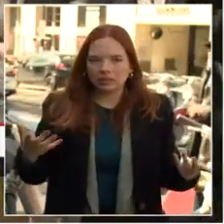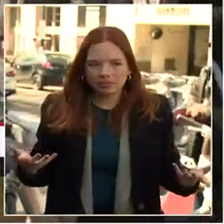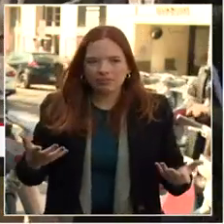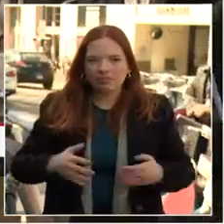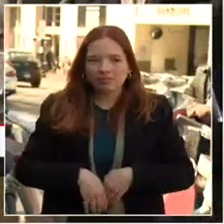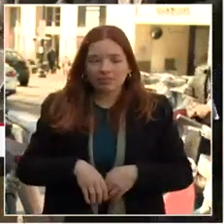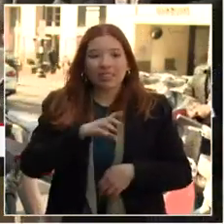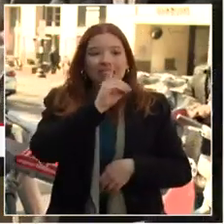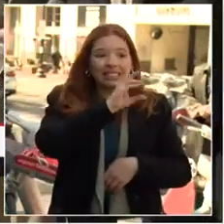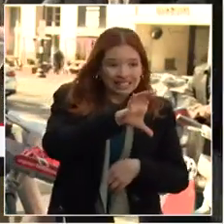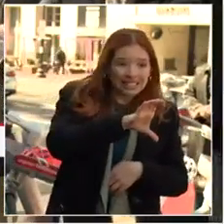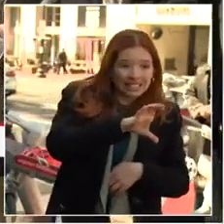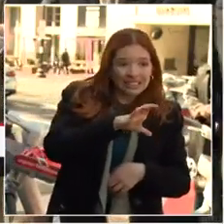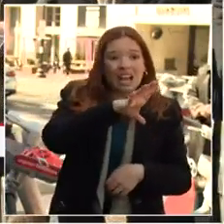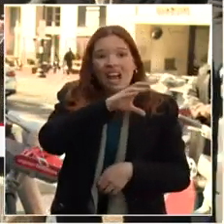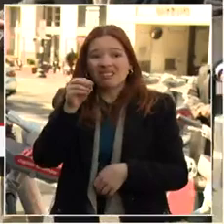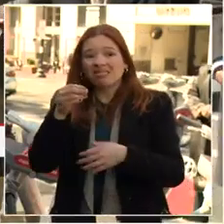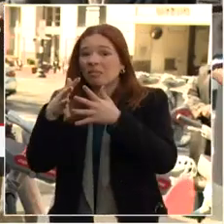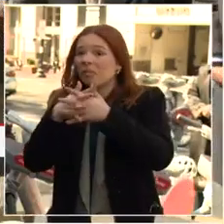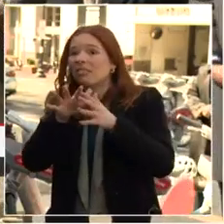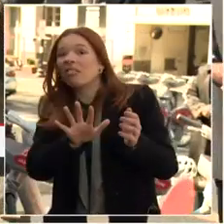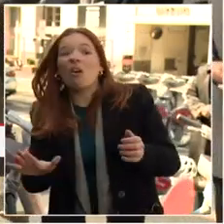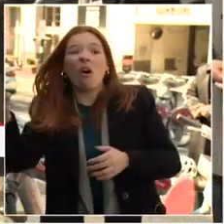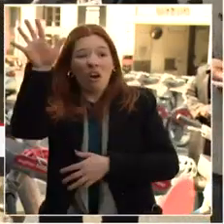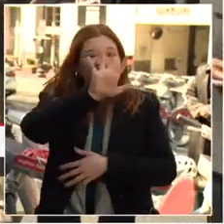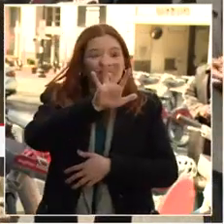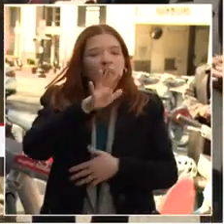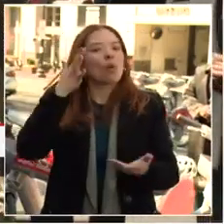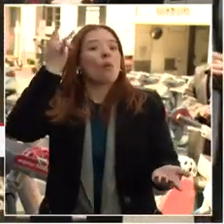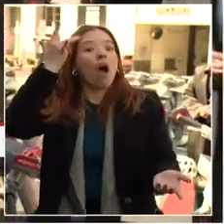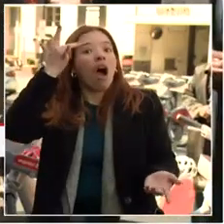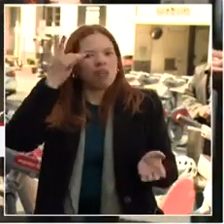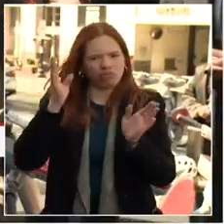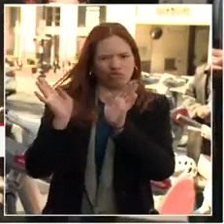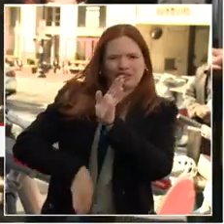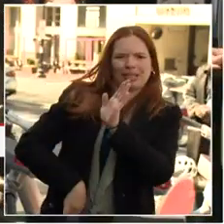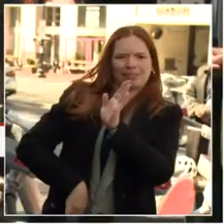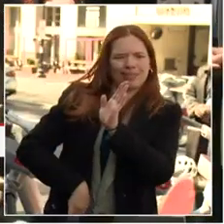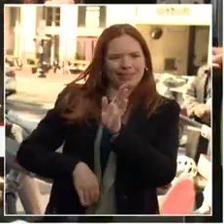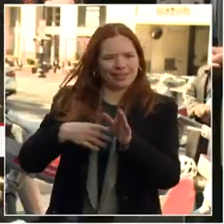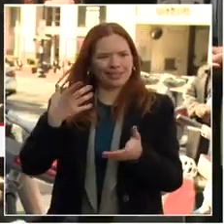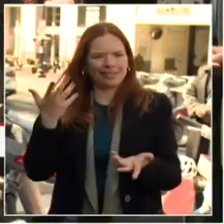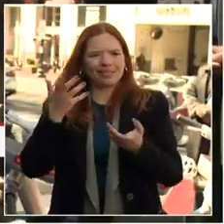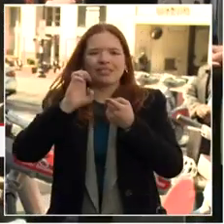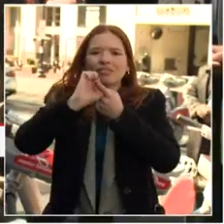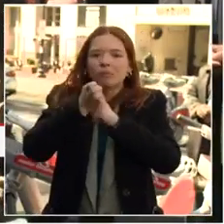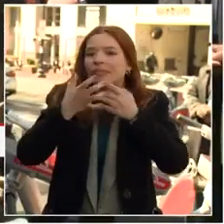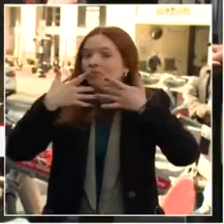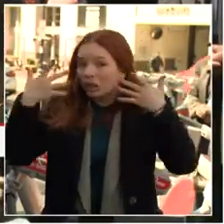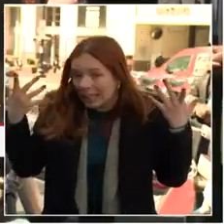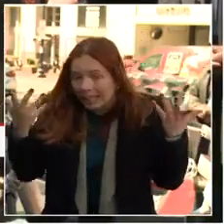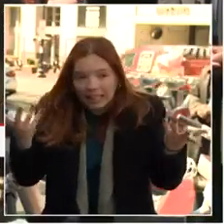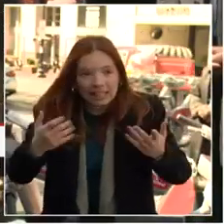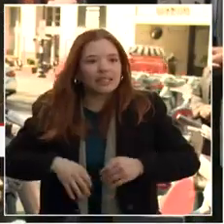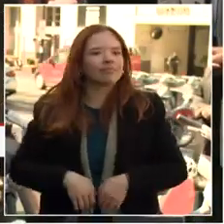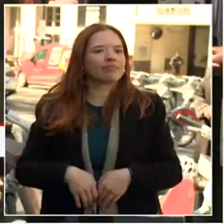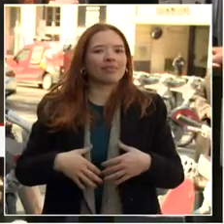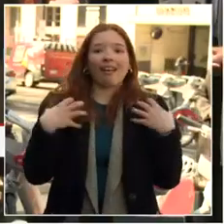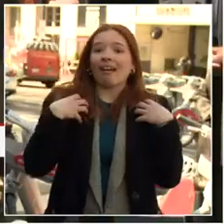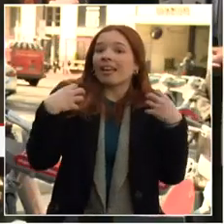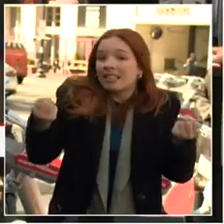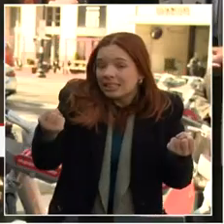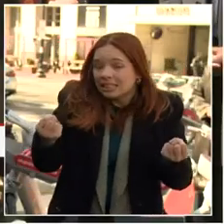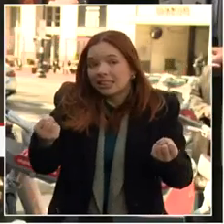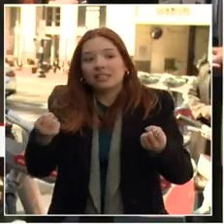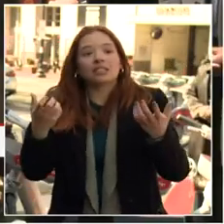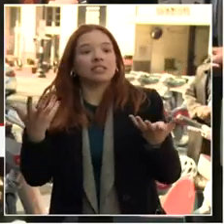for many good reasons. Cycling is cost effective, it's environmentally friendly, and a healthy way to get around the city. So I